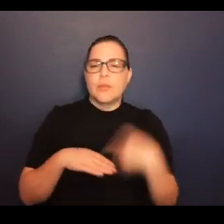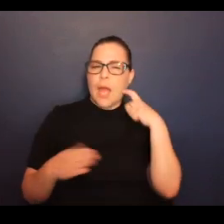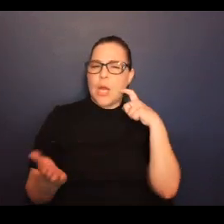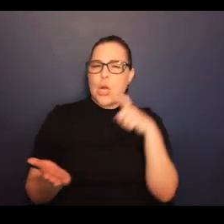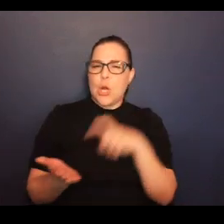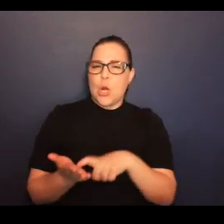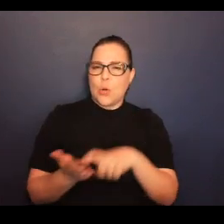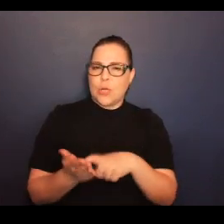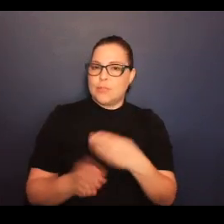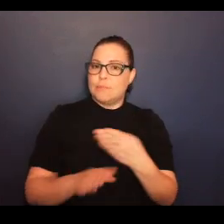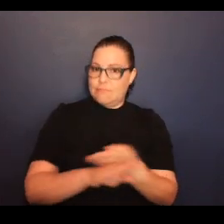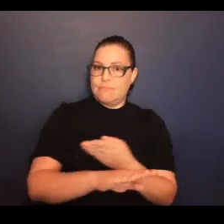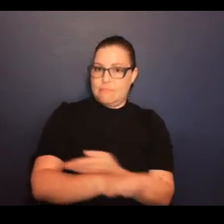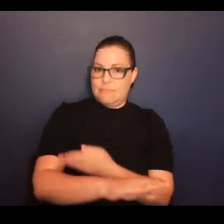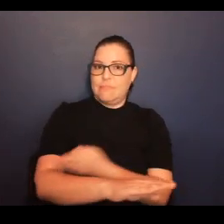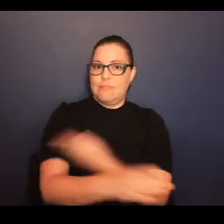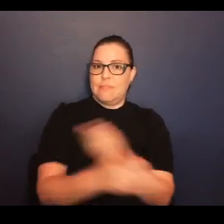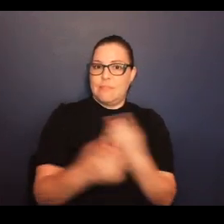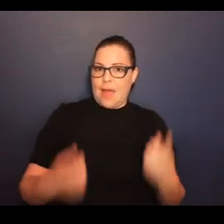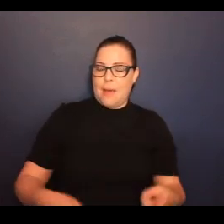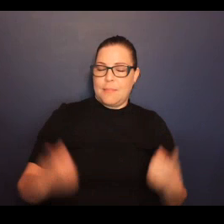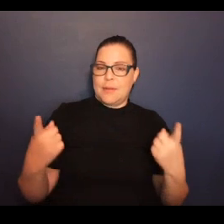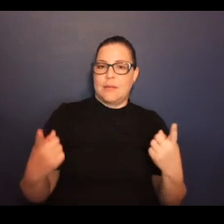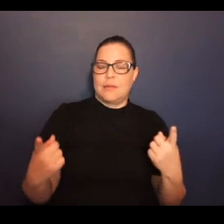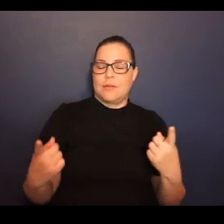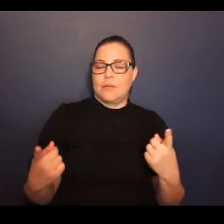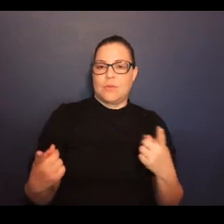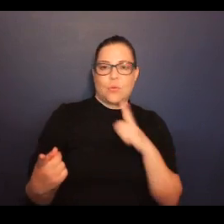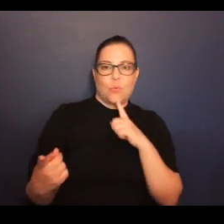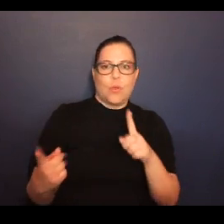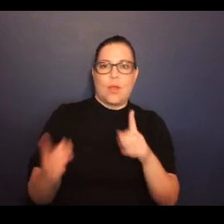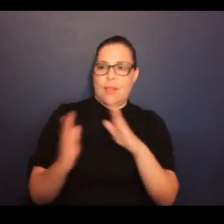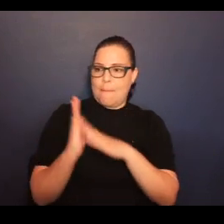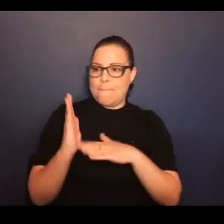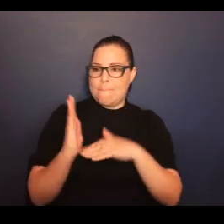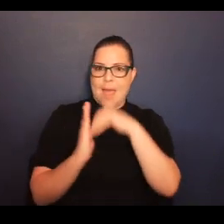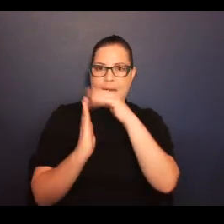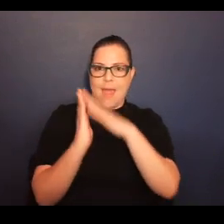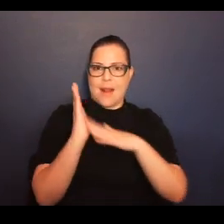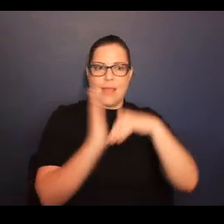getting a facelift, and it's really just painting the building